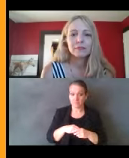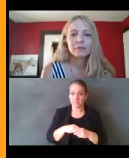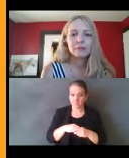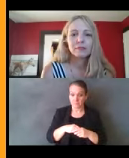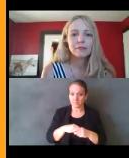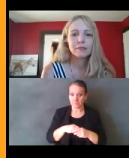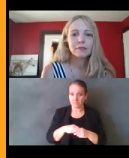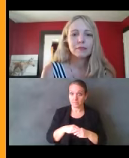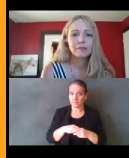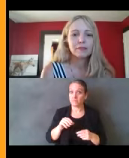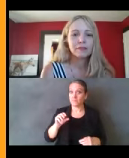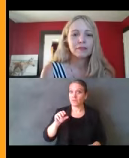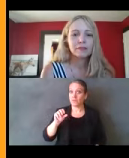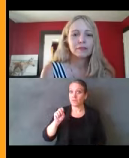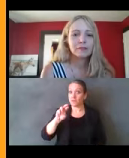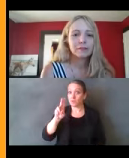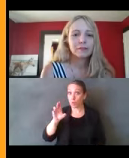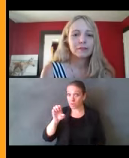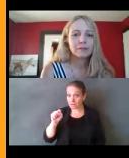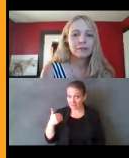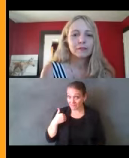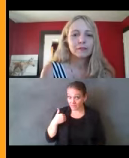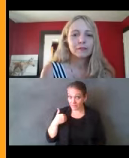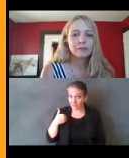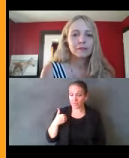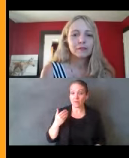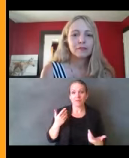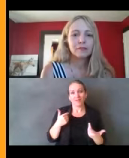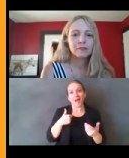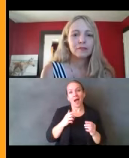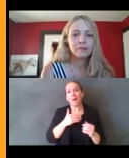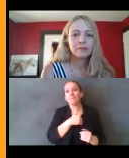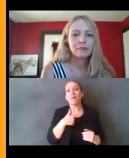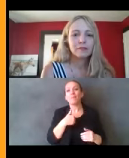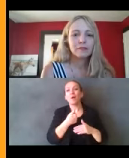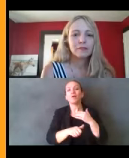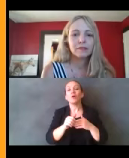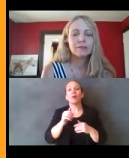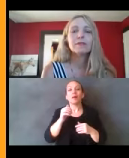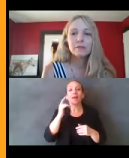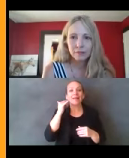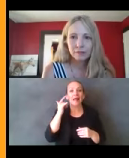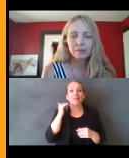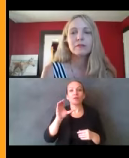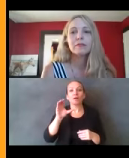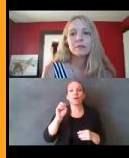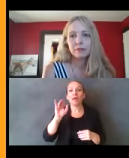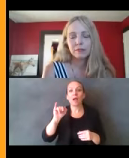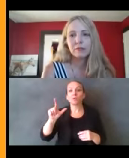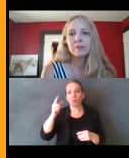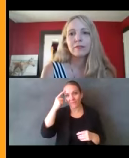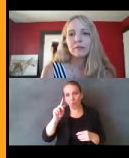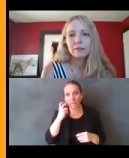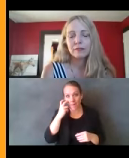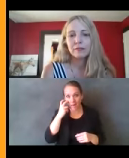sources, I can take photographs of that too. That would be great, because I belong to the California Council for the Blind, and I'm kind of their representative coming